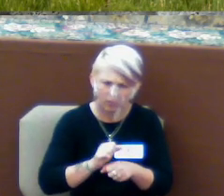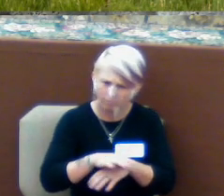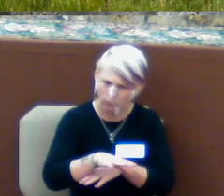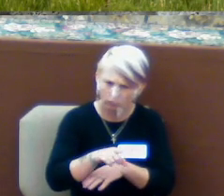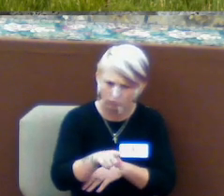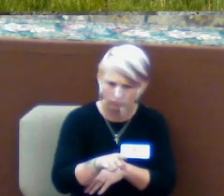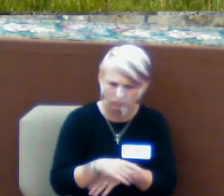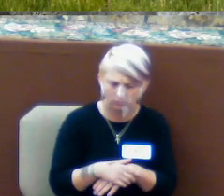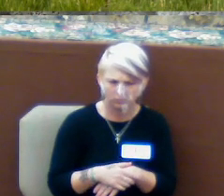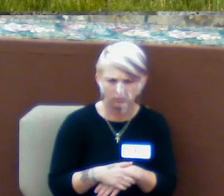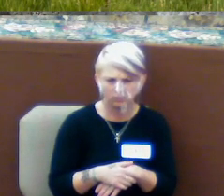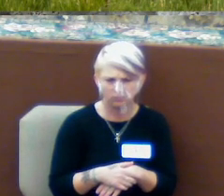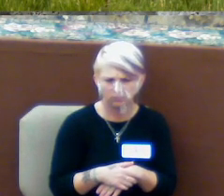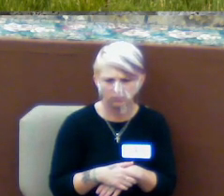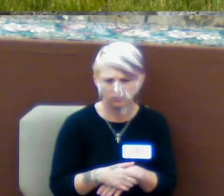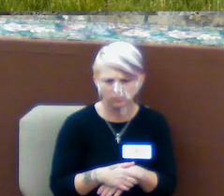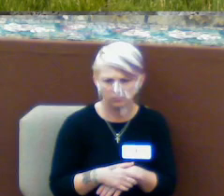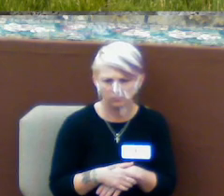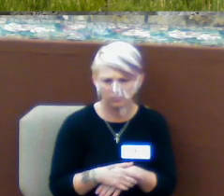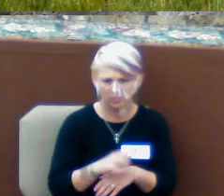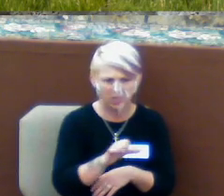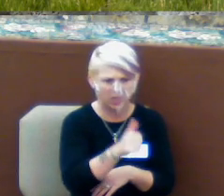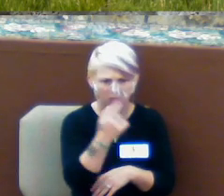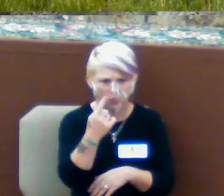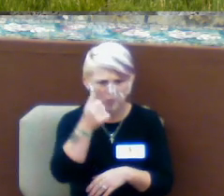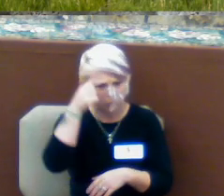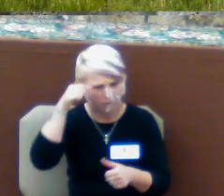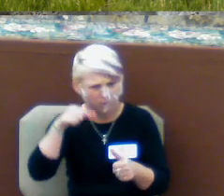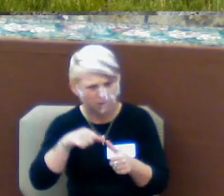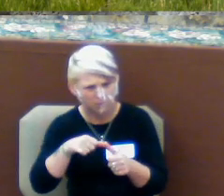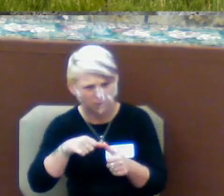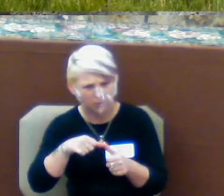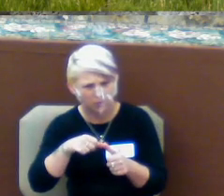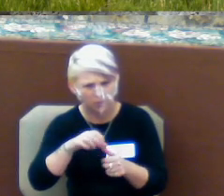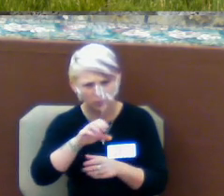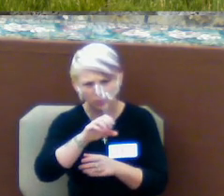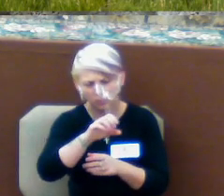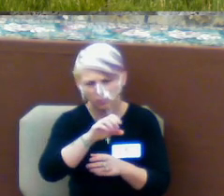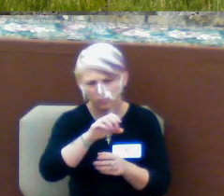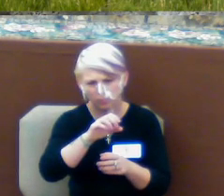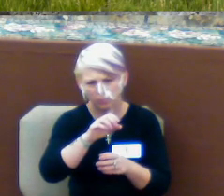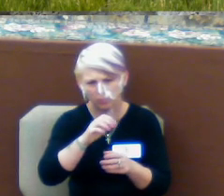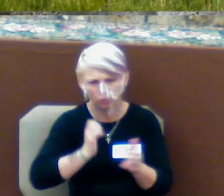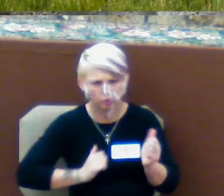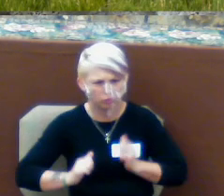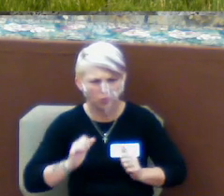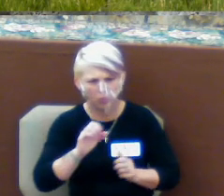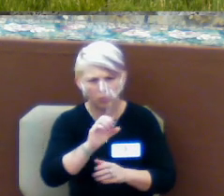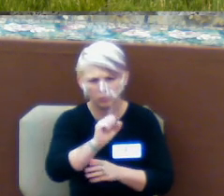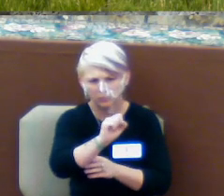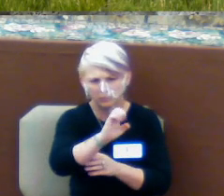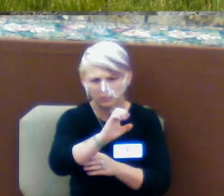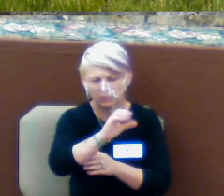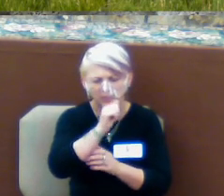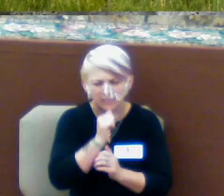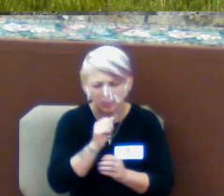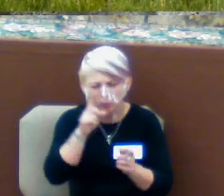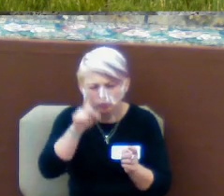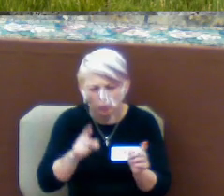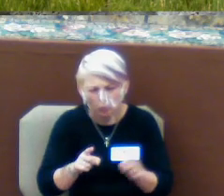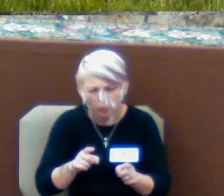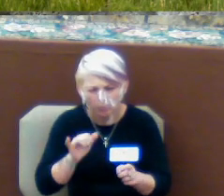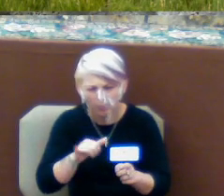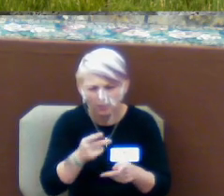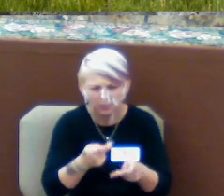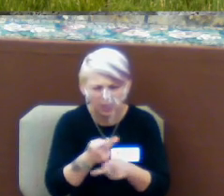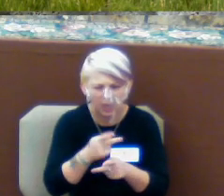you? Does anyone remember a soap opera called Secret Storm? A secret storm is a kind